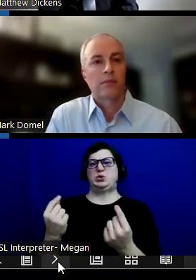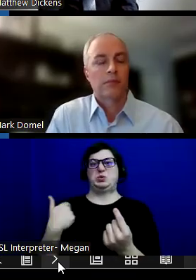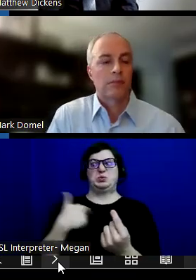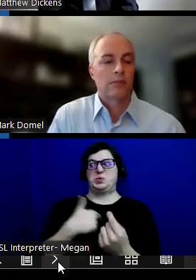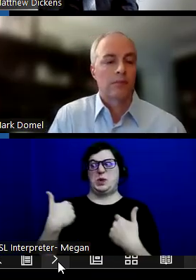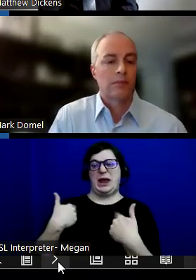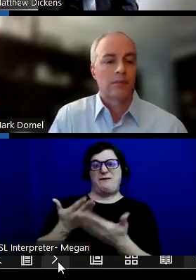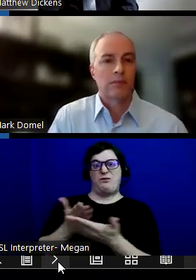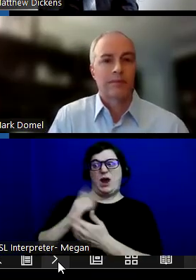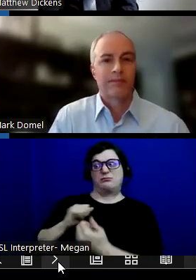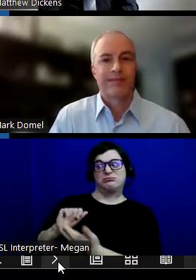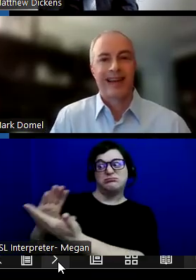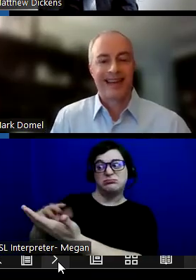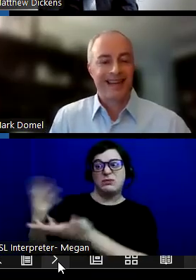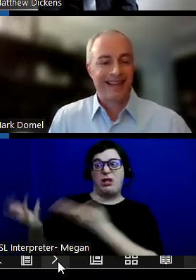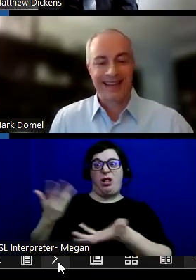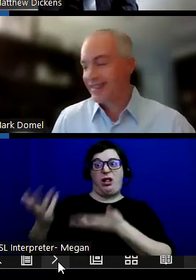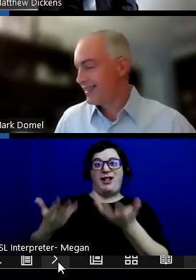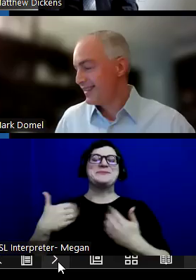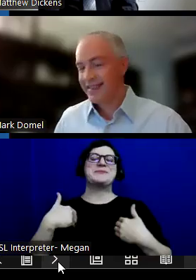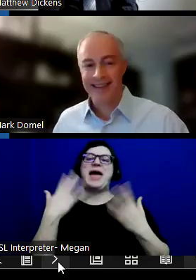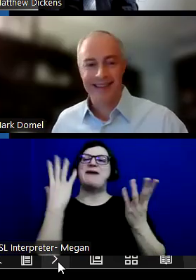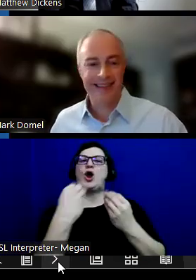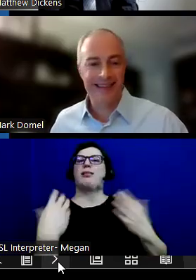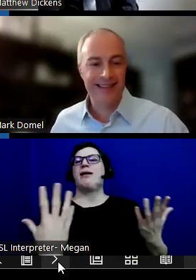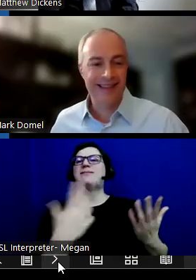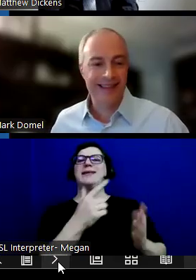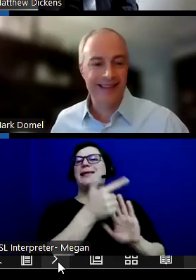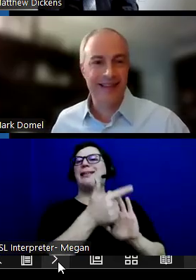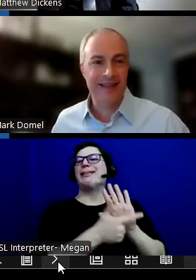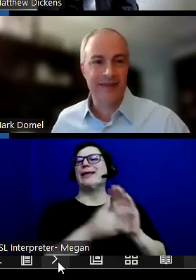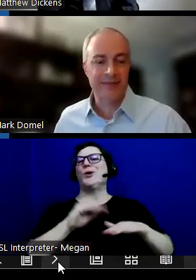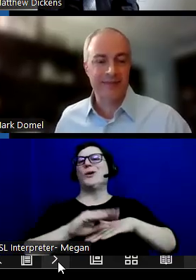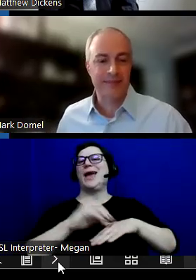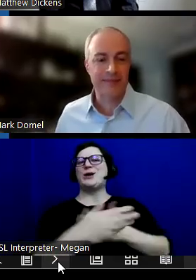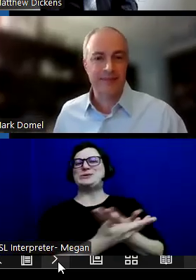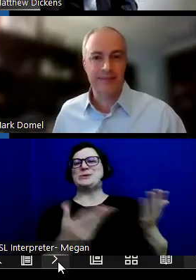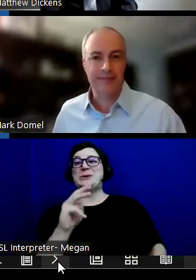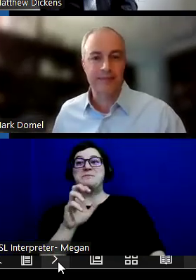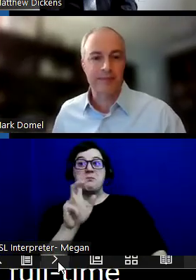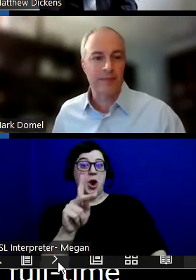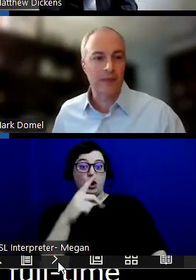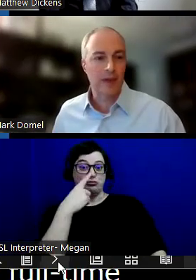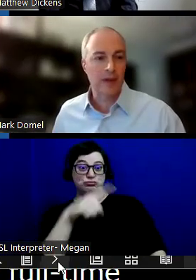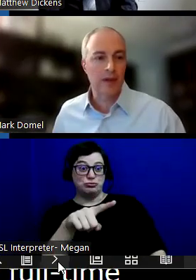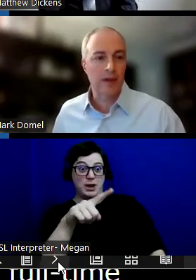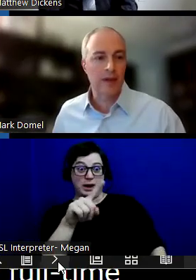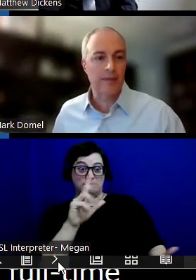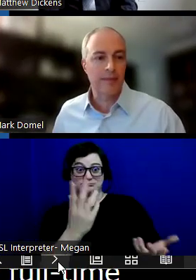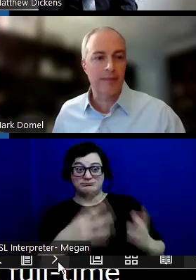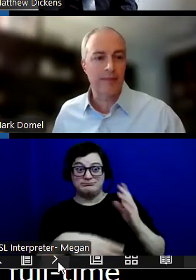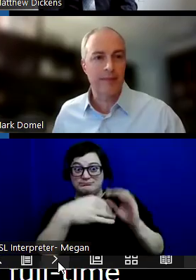I have our lovely legal counsel here with me too, Mark, if he wants to jump in on this question, I would love that. All right.